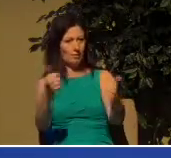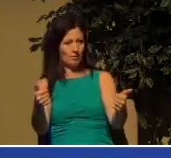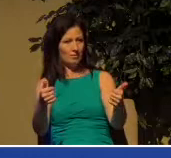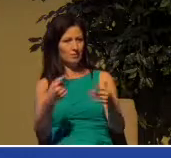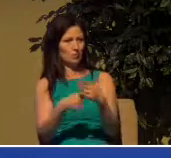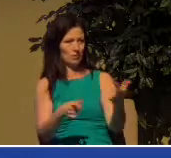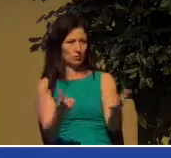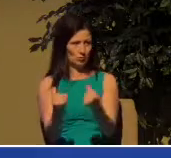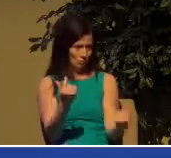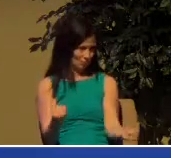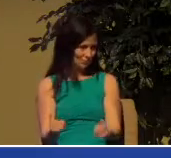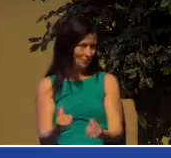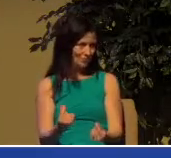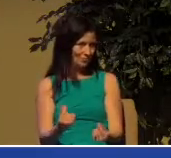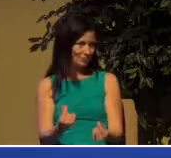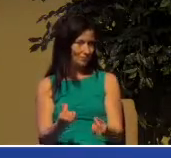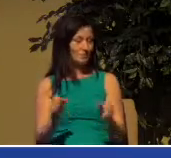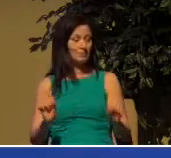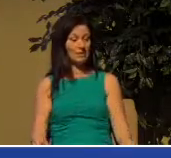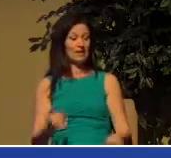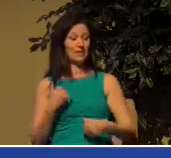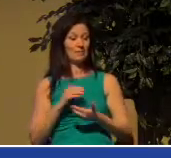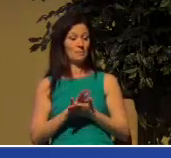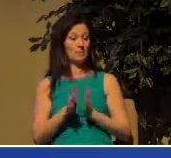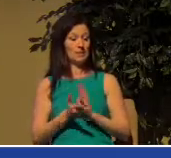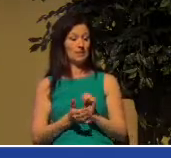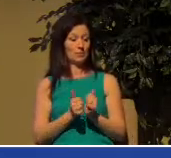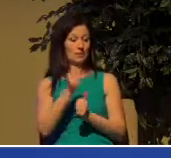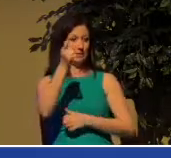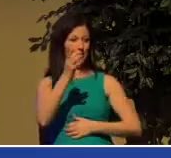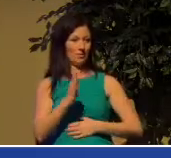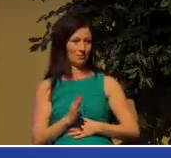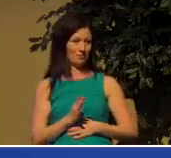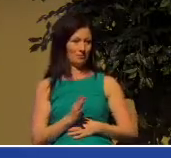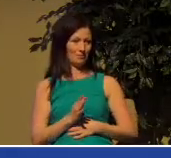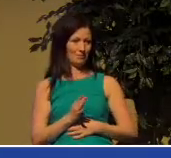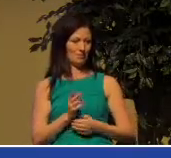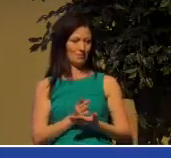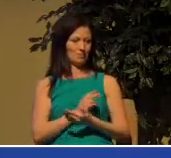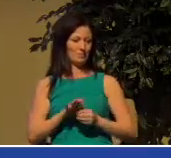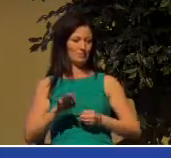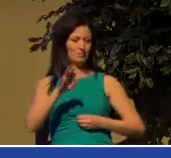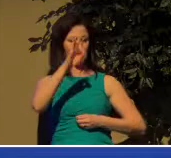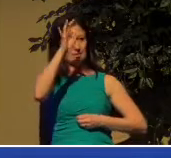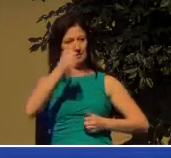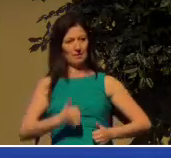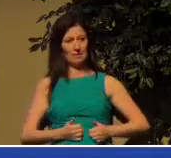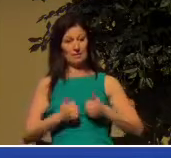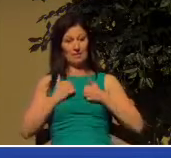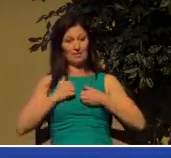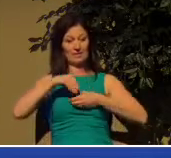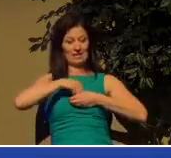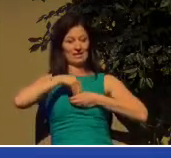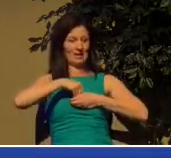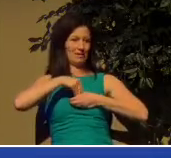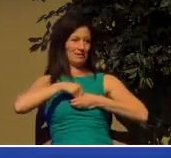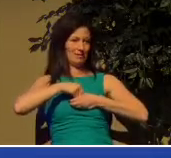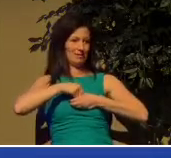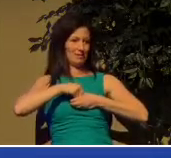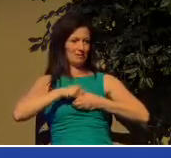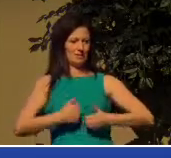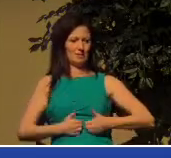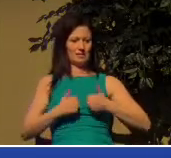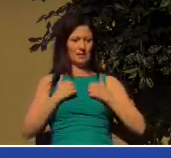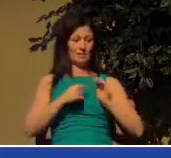When we have peace with God and the Holy Spirit lives in us and our lives begin to reflect in whatever way